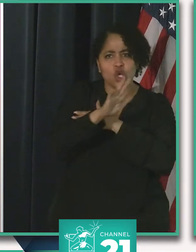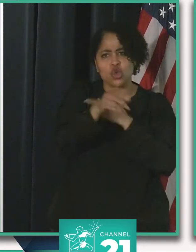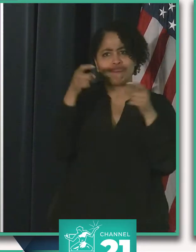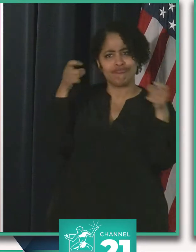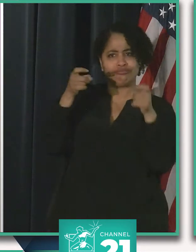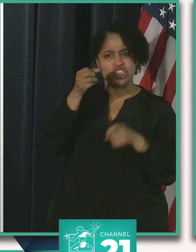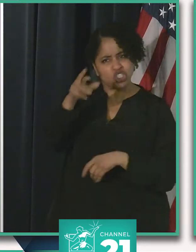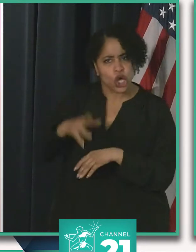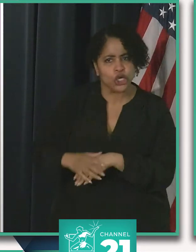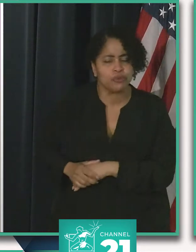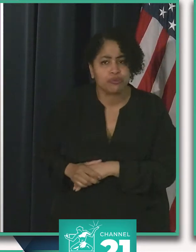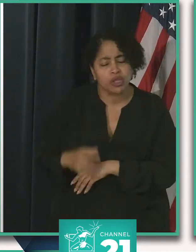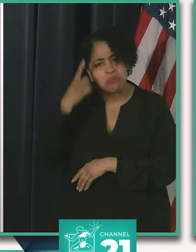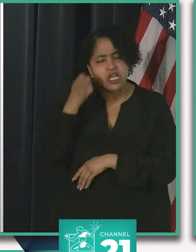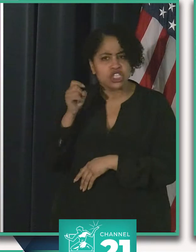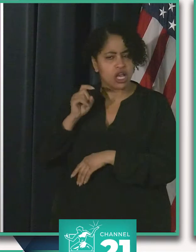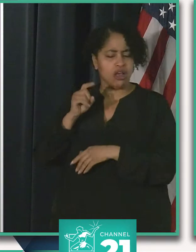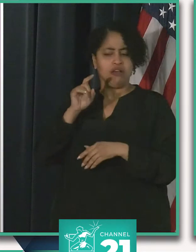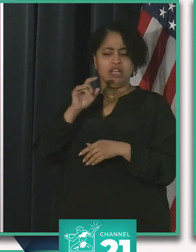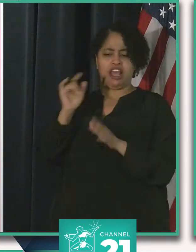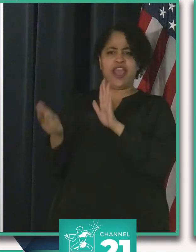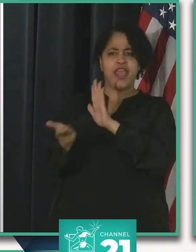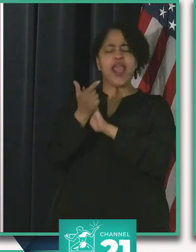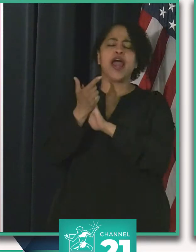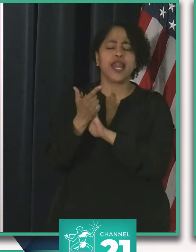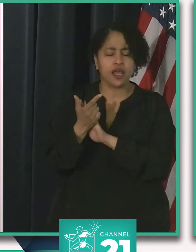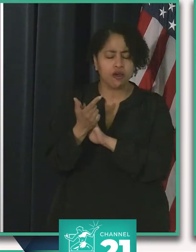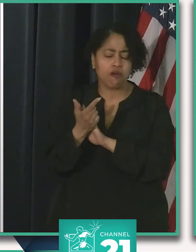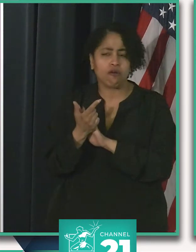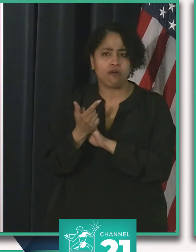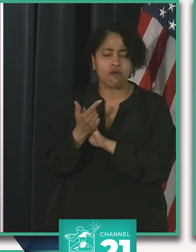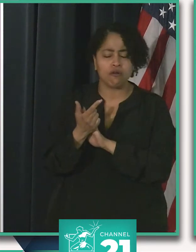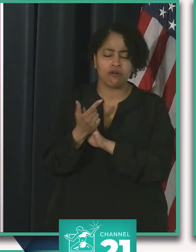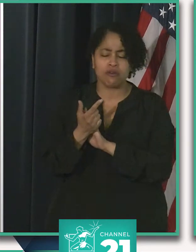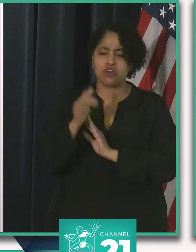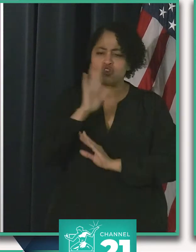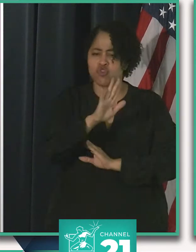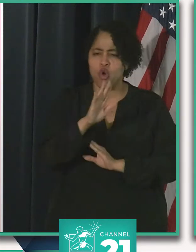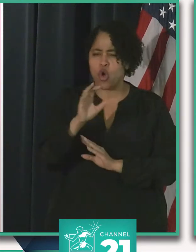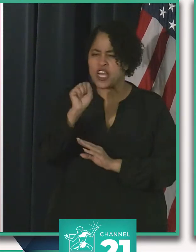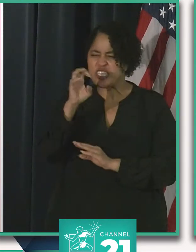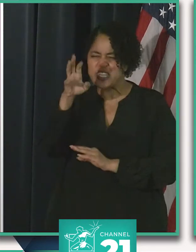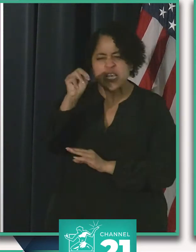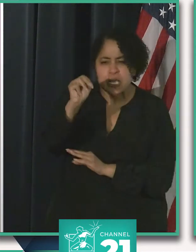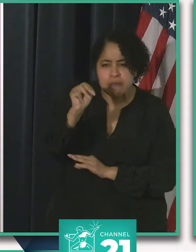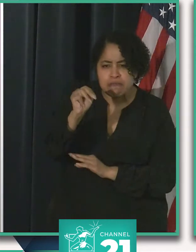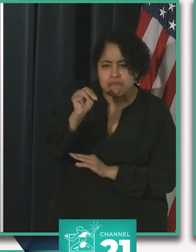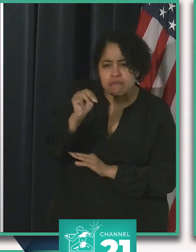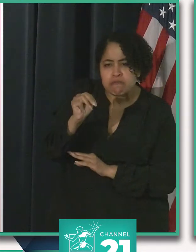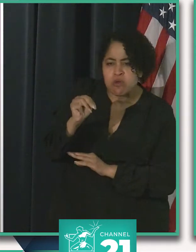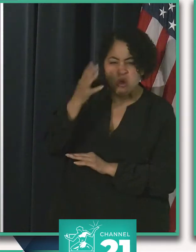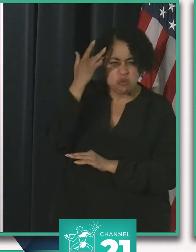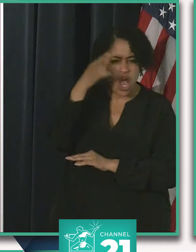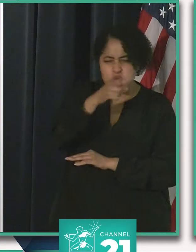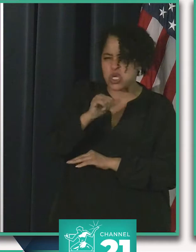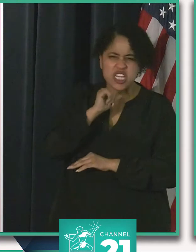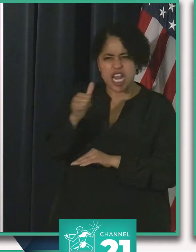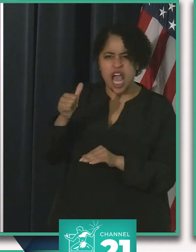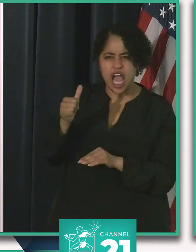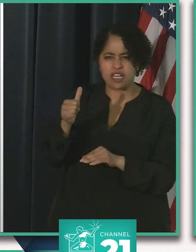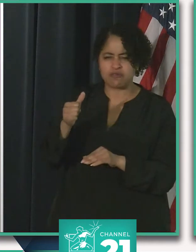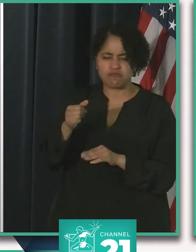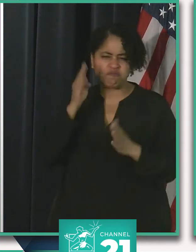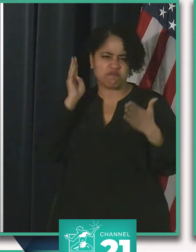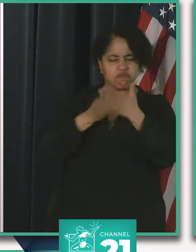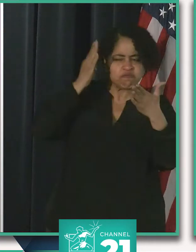sir, because of illegal. Your little schemes, why are you not